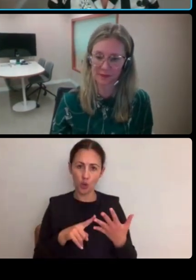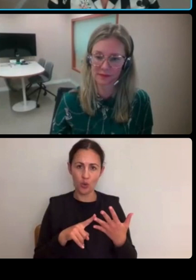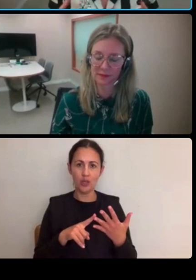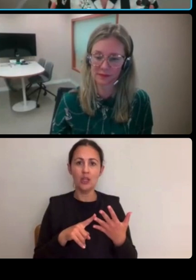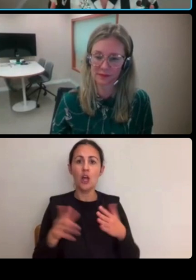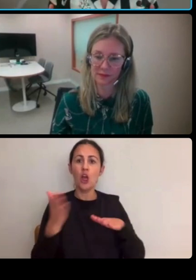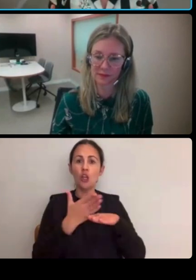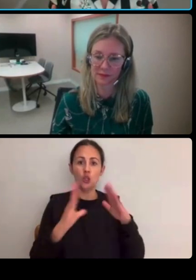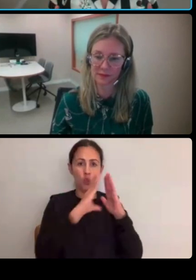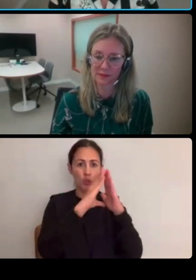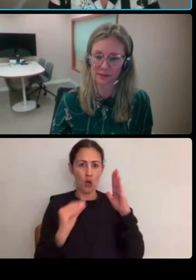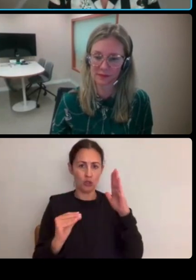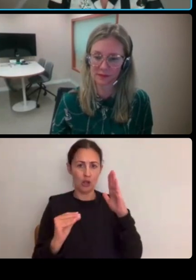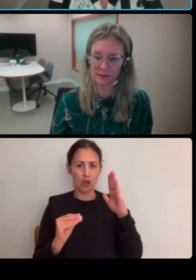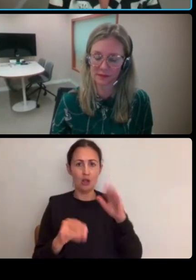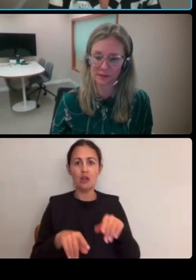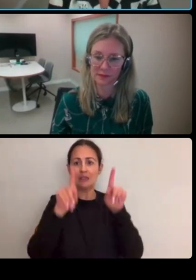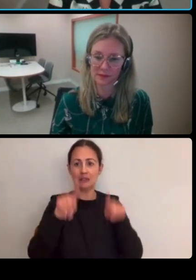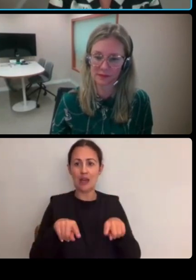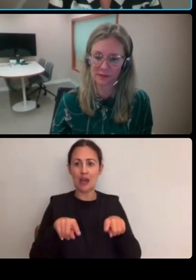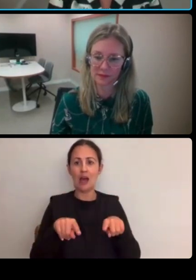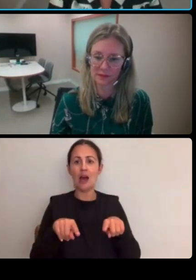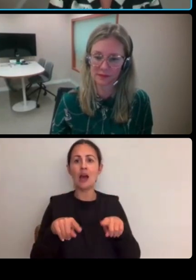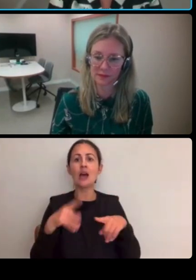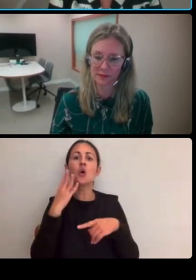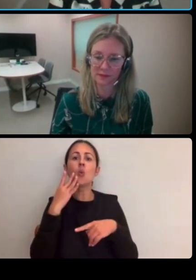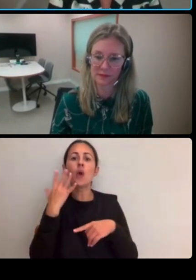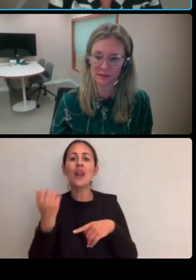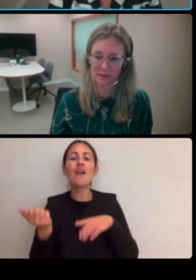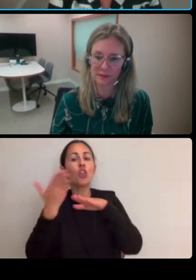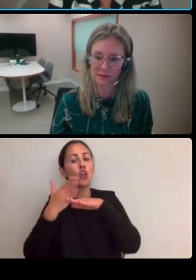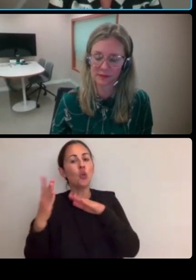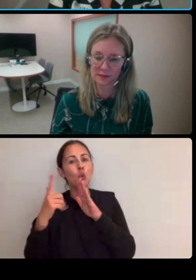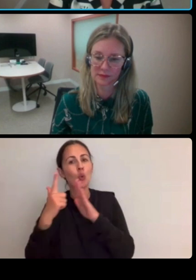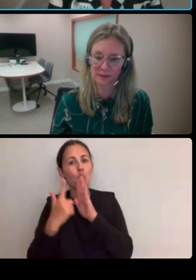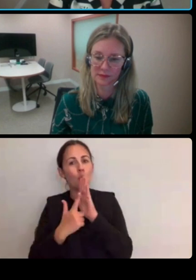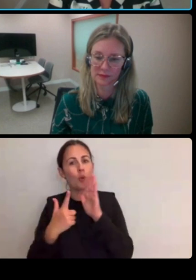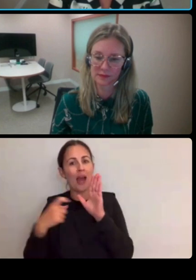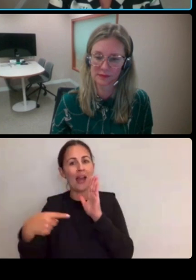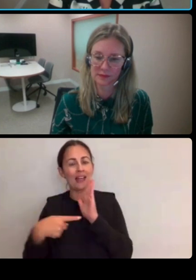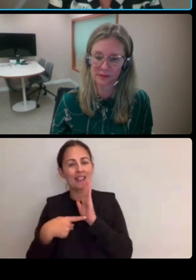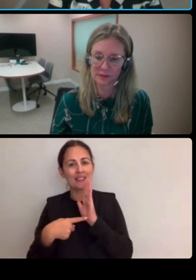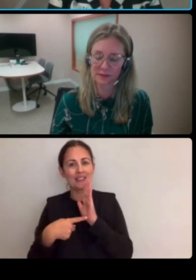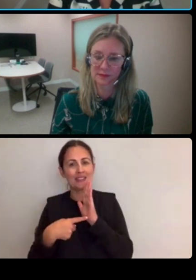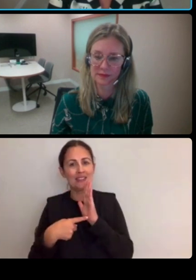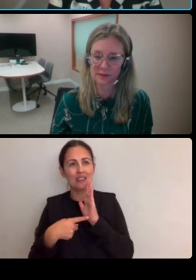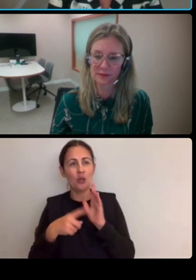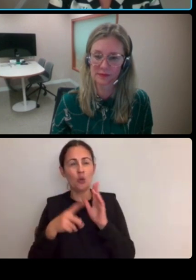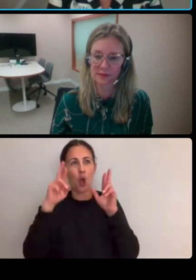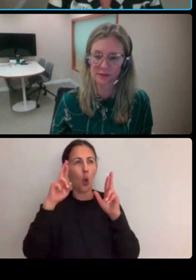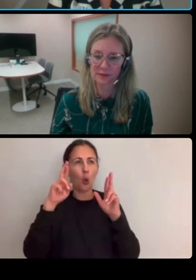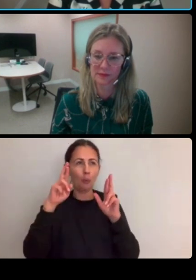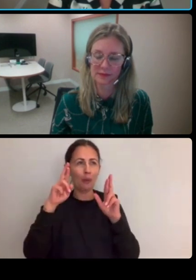the new model will come into existence when the new Act comes into existence. We're working towards the middle